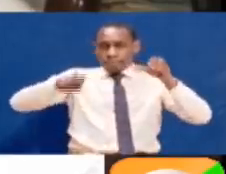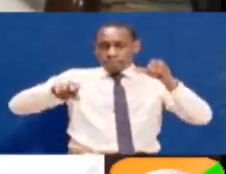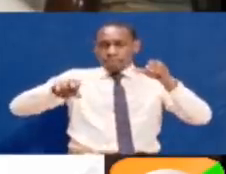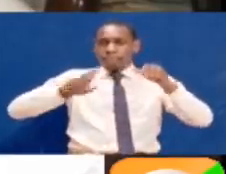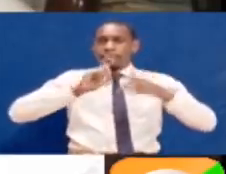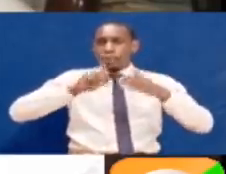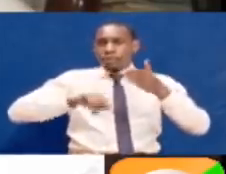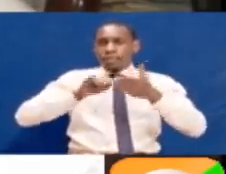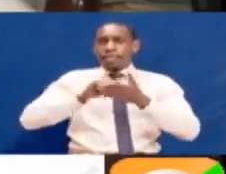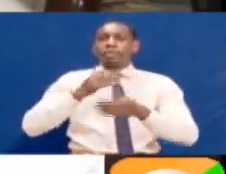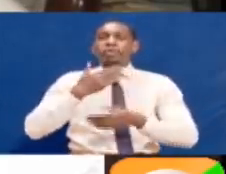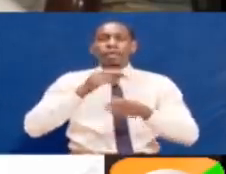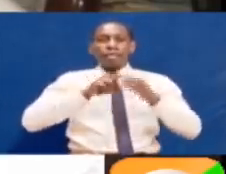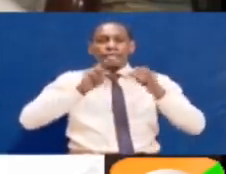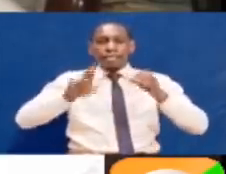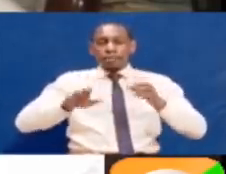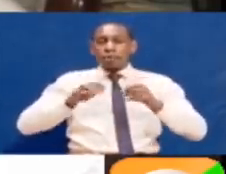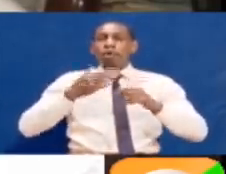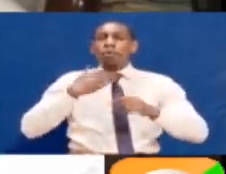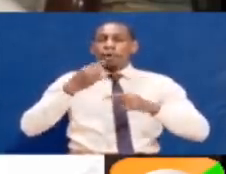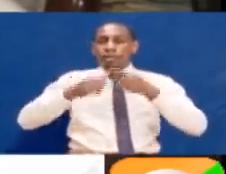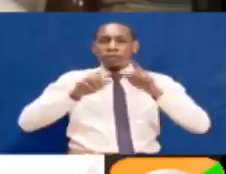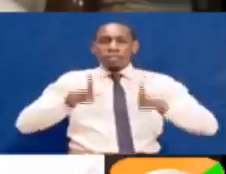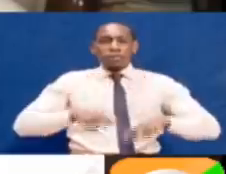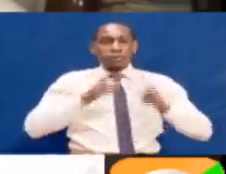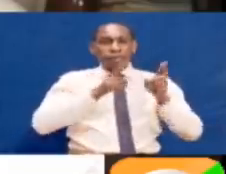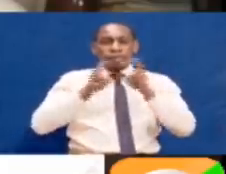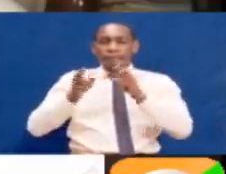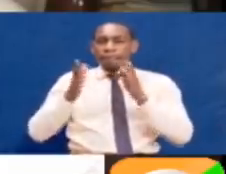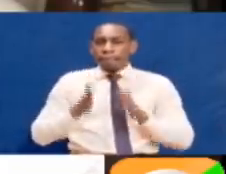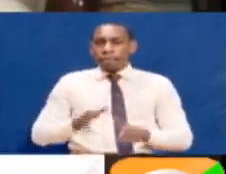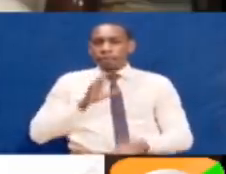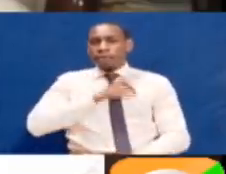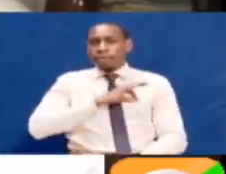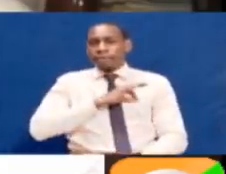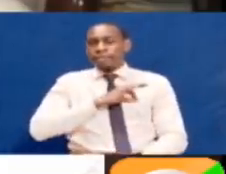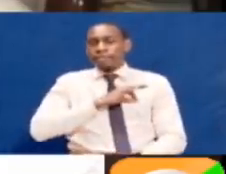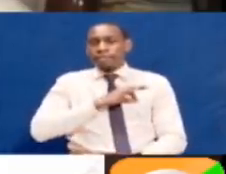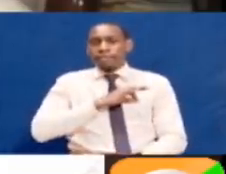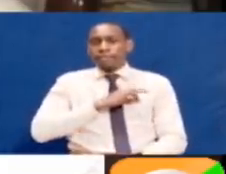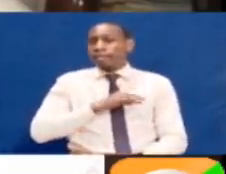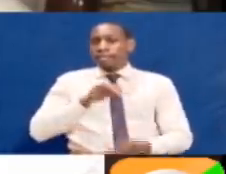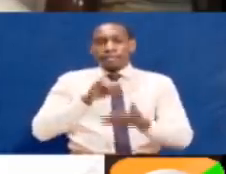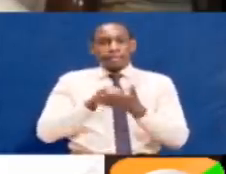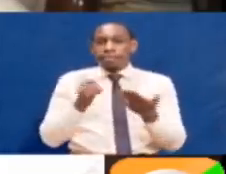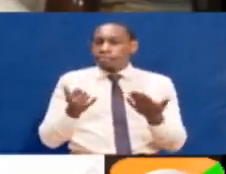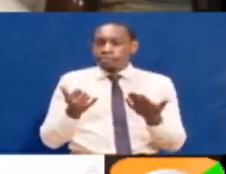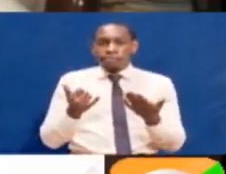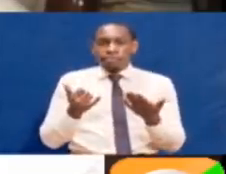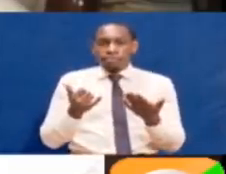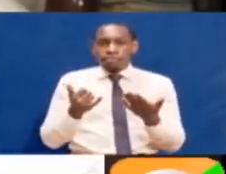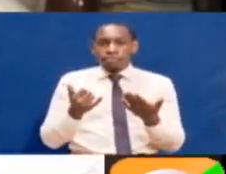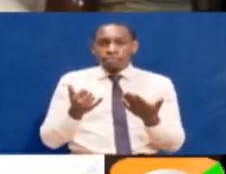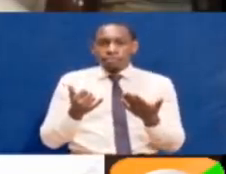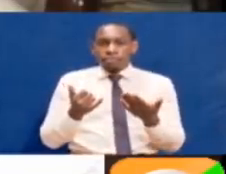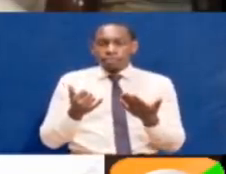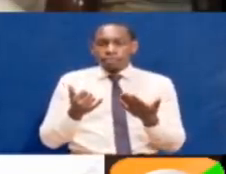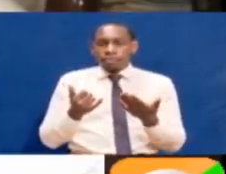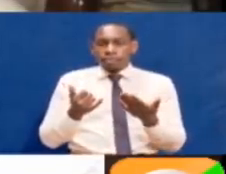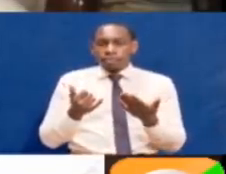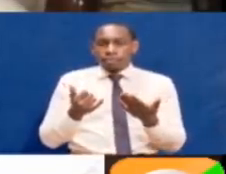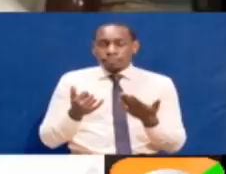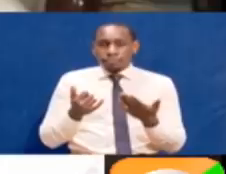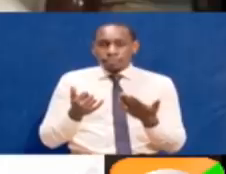say, I want to live my life, I want to focus on my personal benefits and gains and leave the greater good